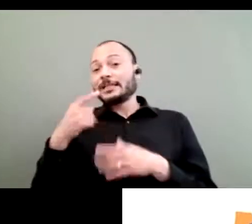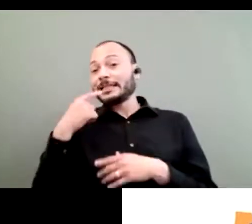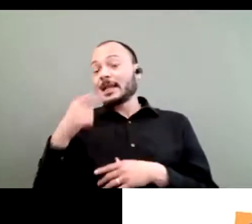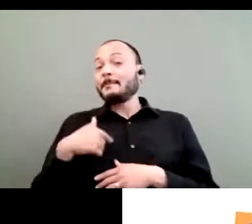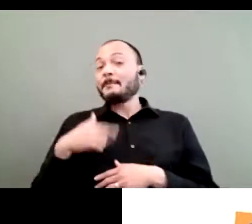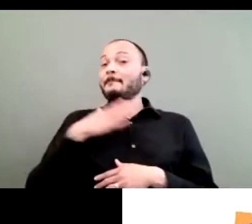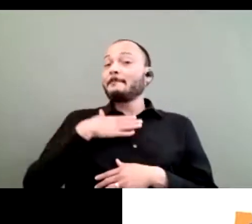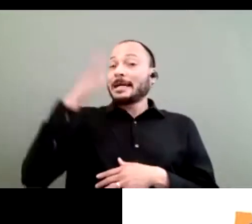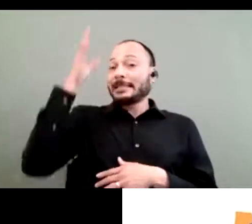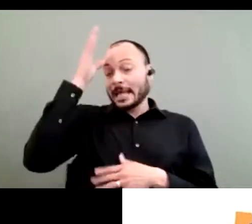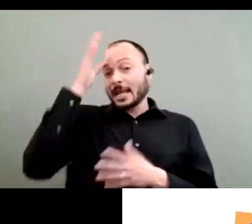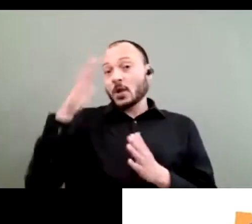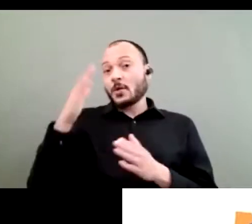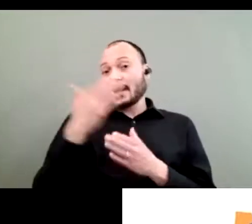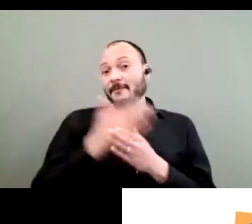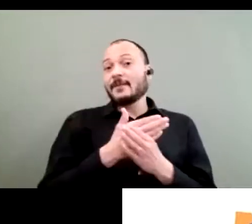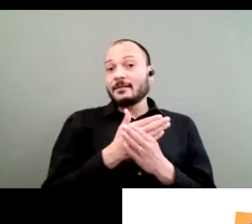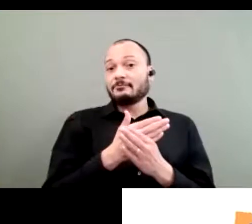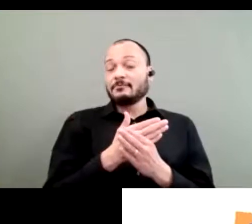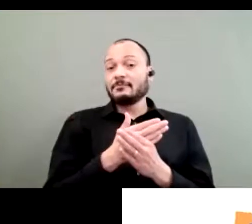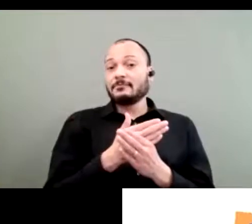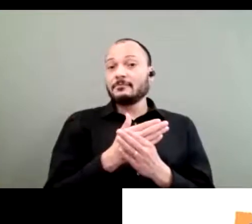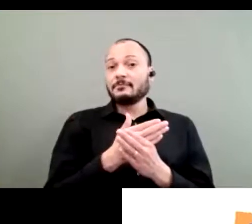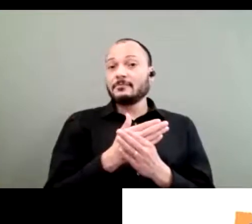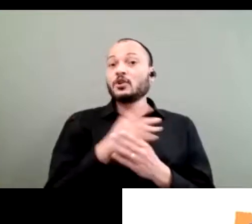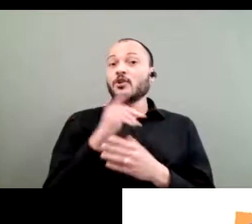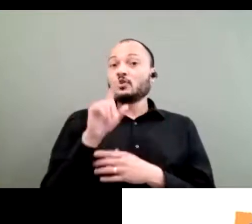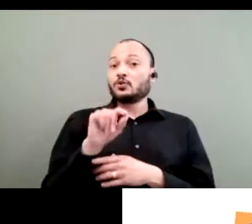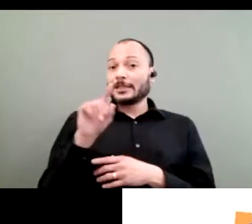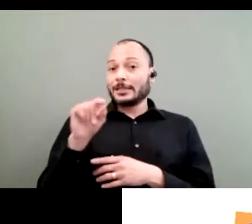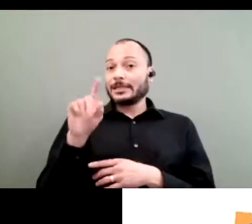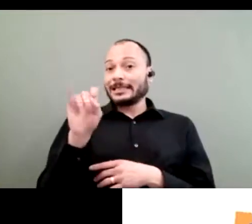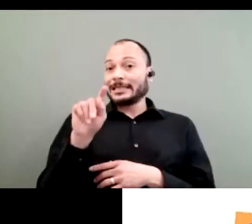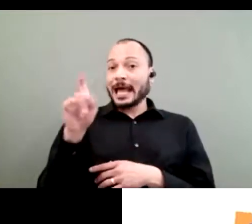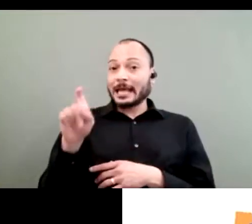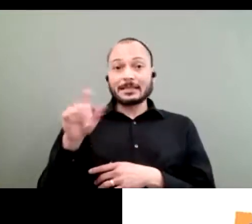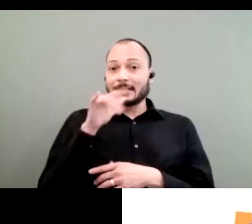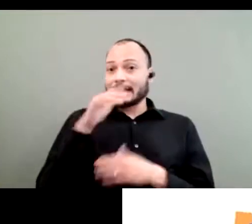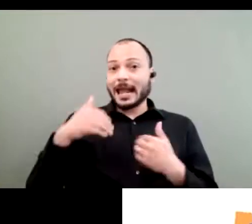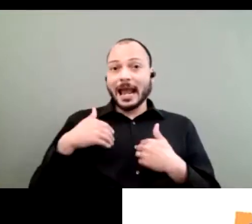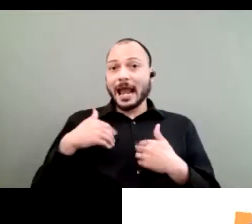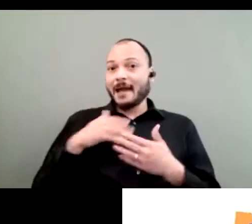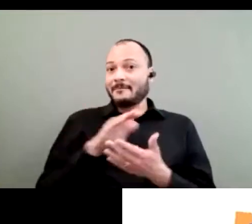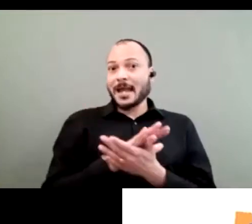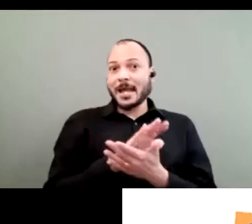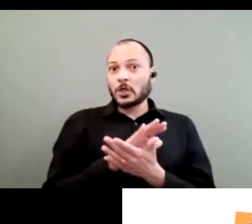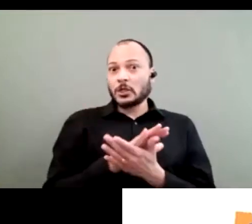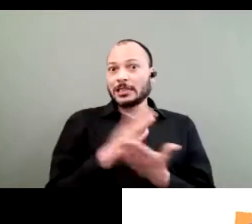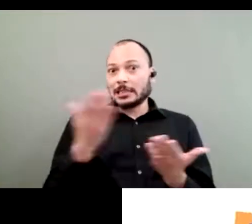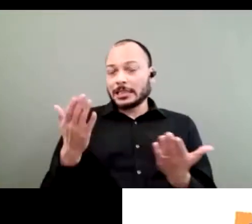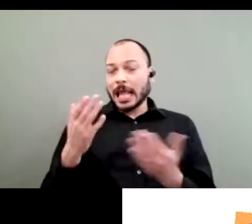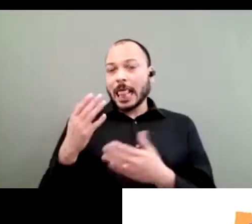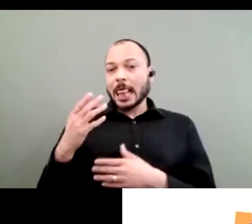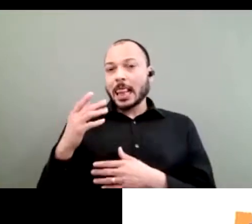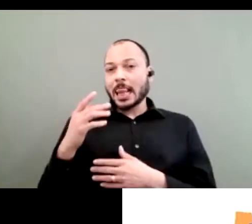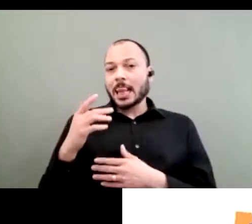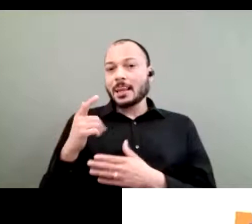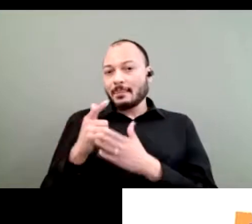filed in his 2020 taxes, but doesn't have papers. Is just wondering if my family